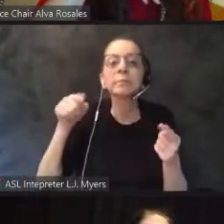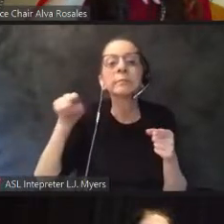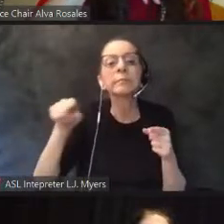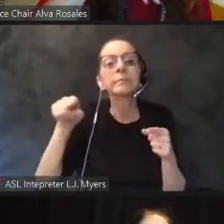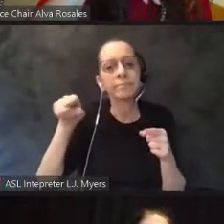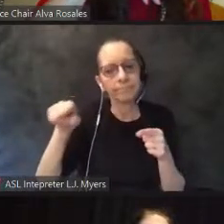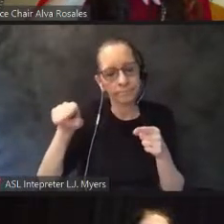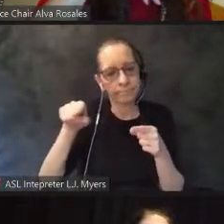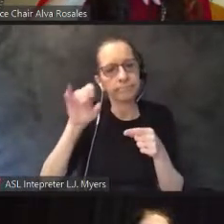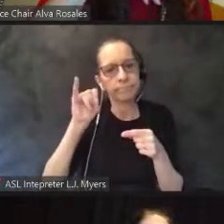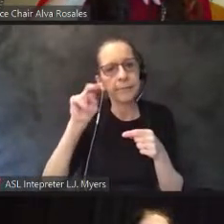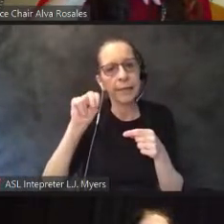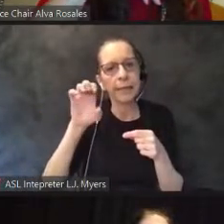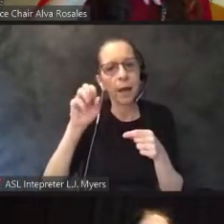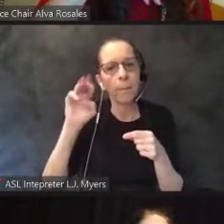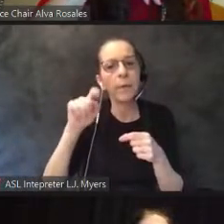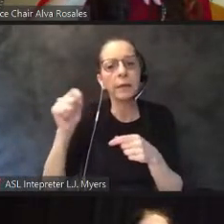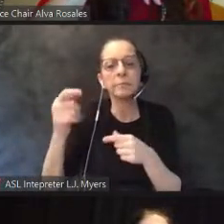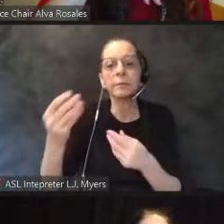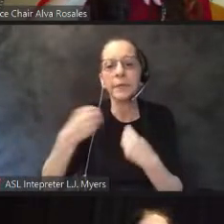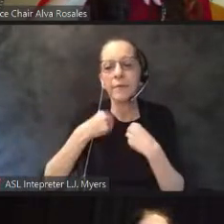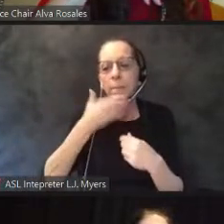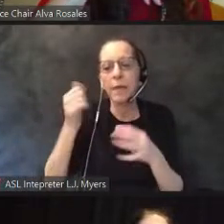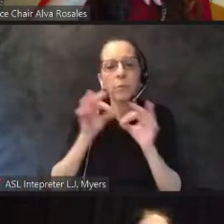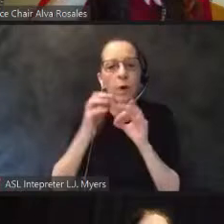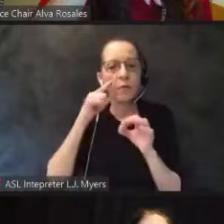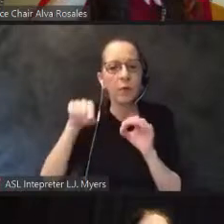the best price on this policy.